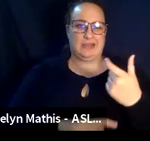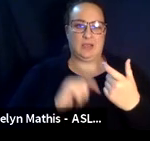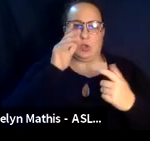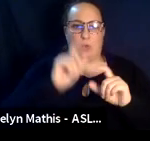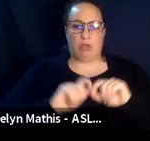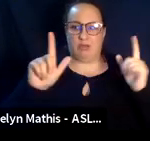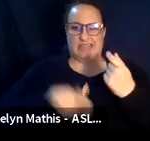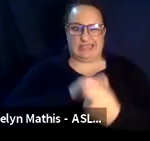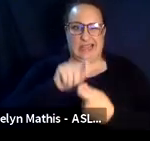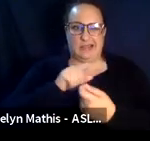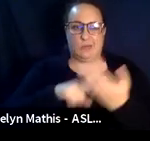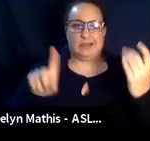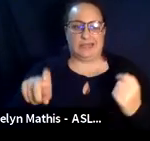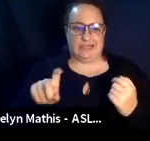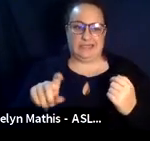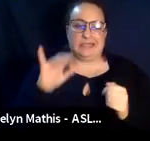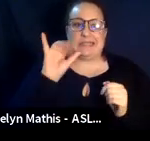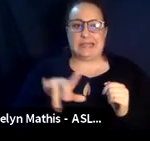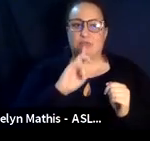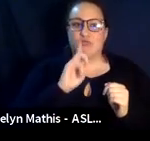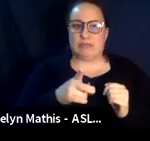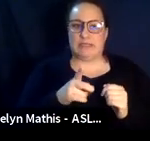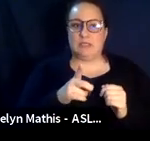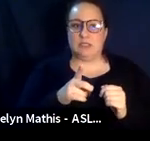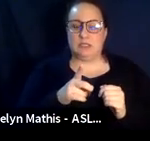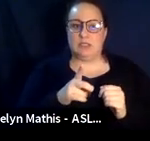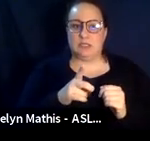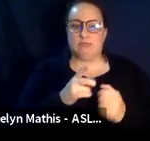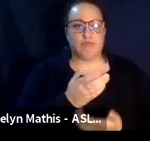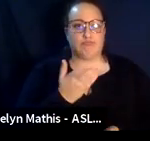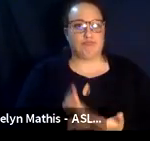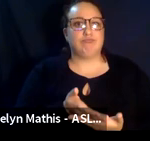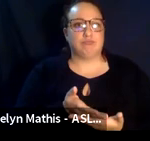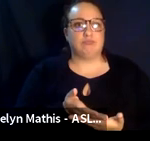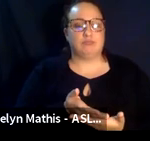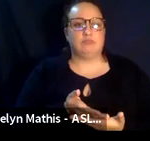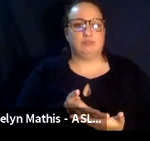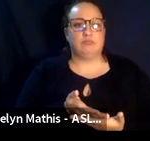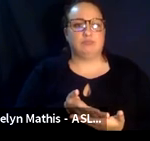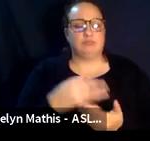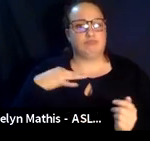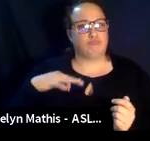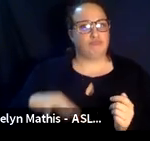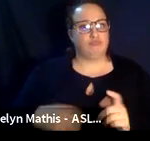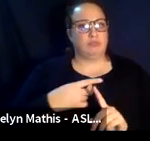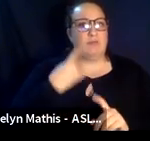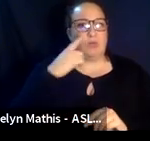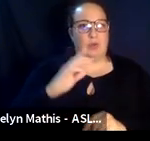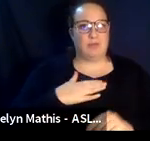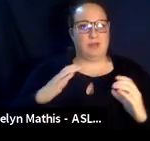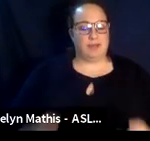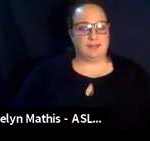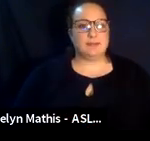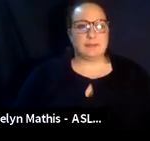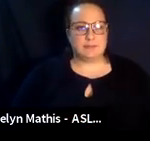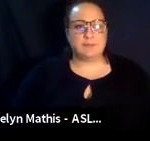be. And that's has proven to be really beneficial for my clients.